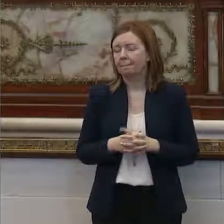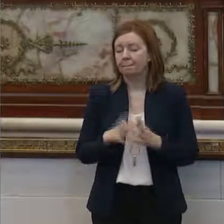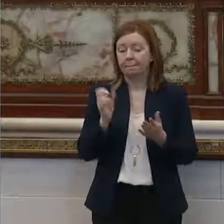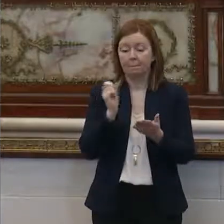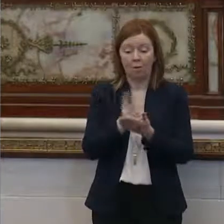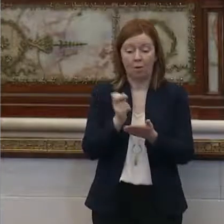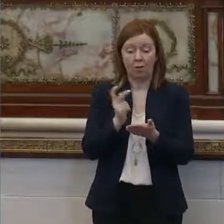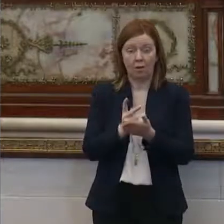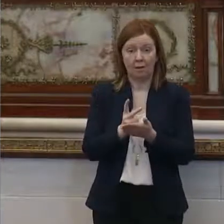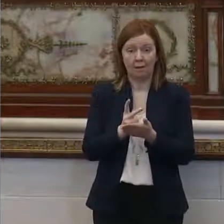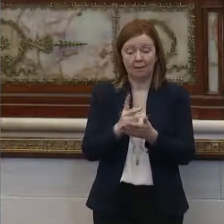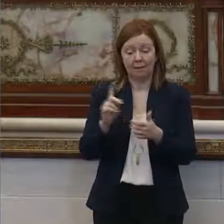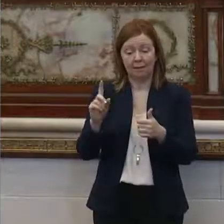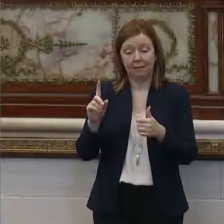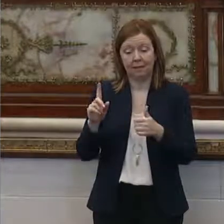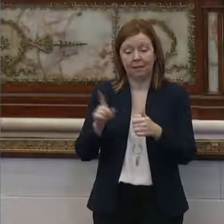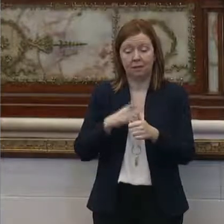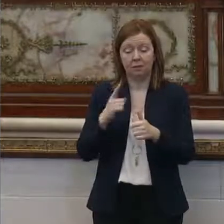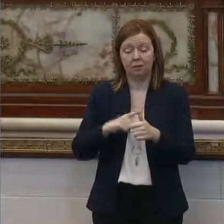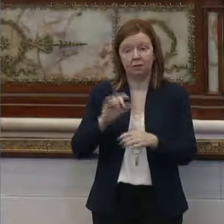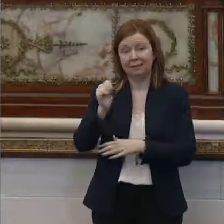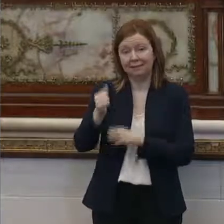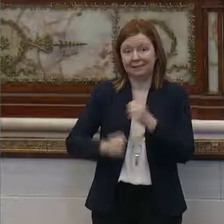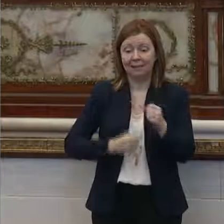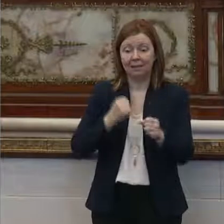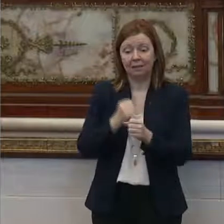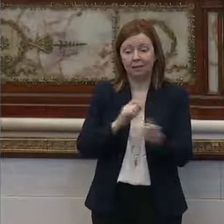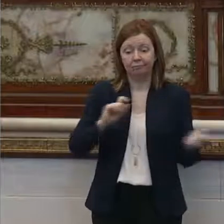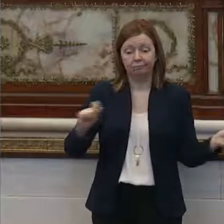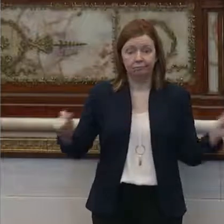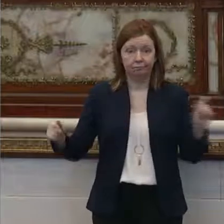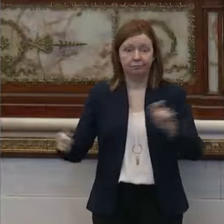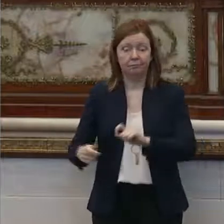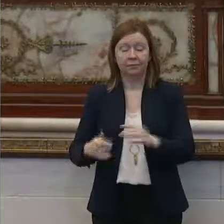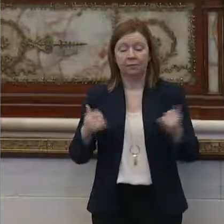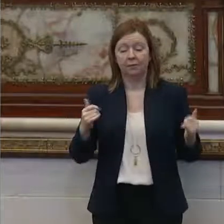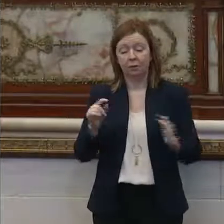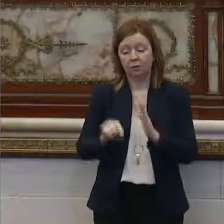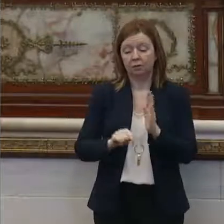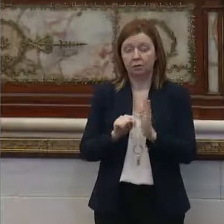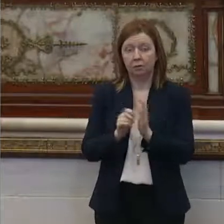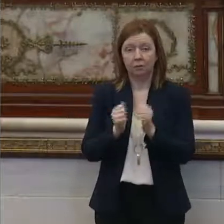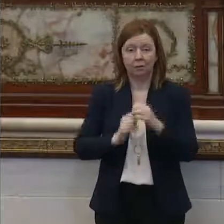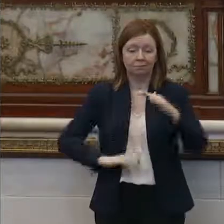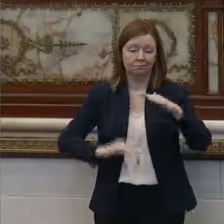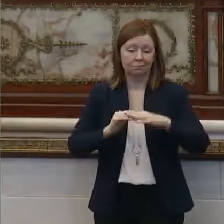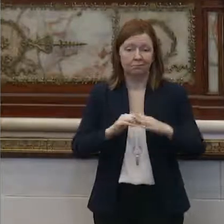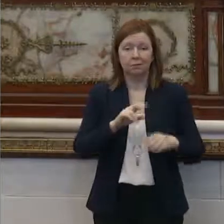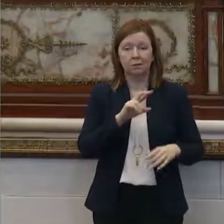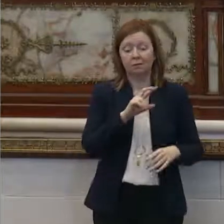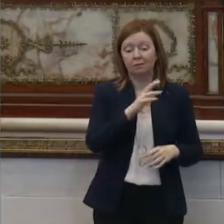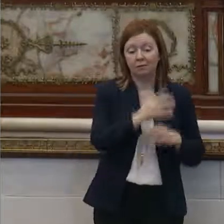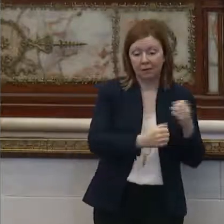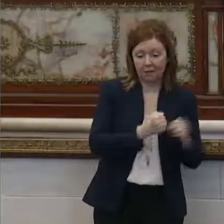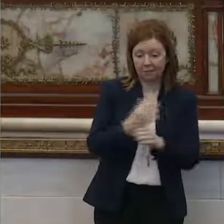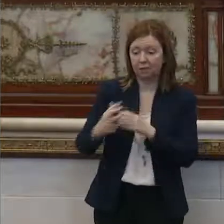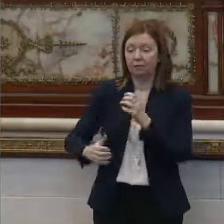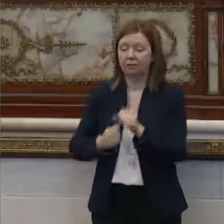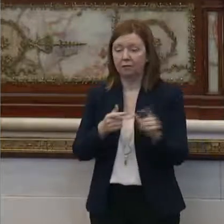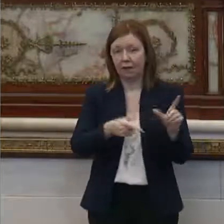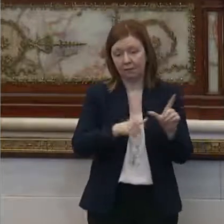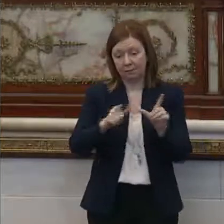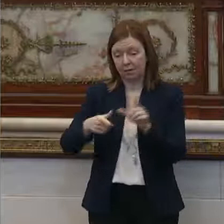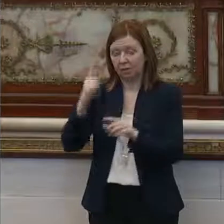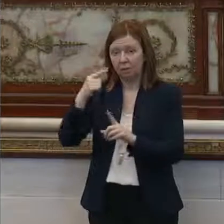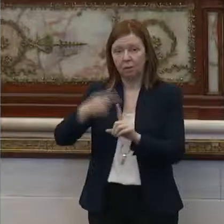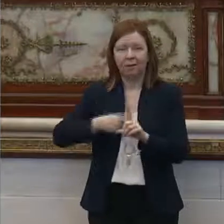Authorizing an initial 10-year conversion of the current term with up to 2 5-year renewal terms for a lease agreement the